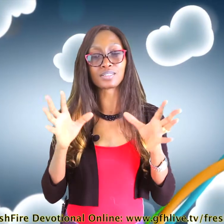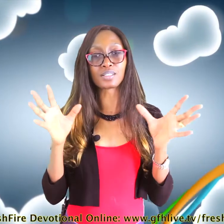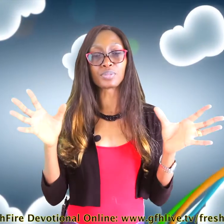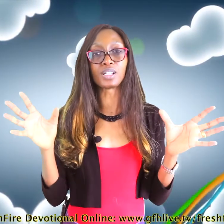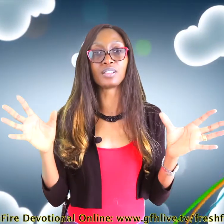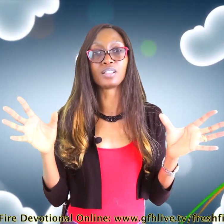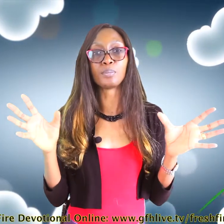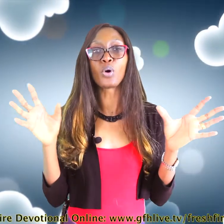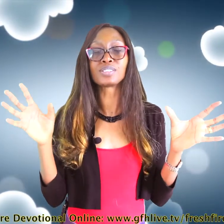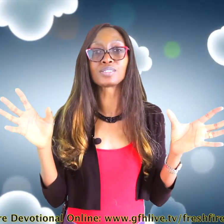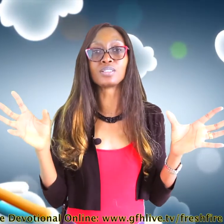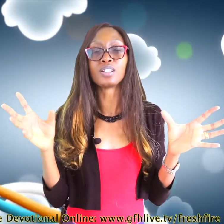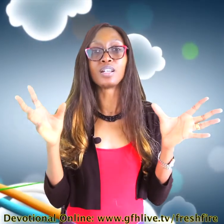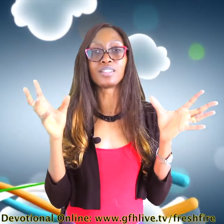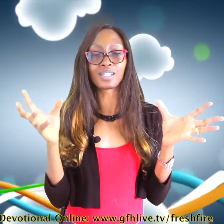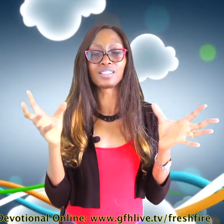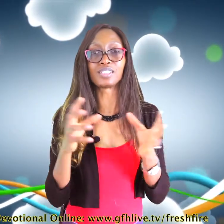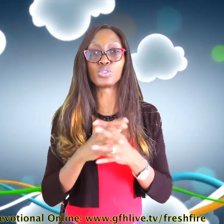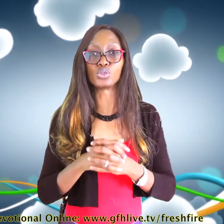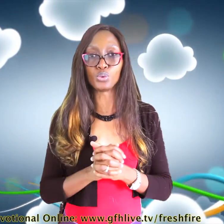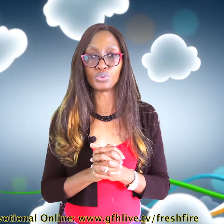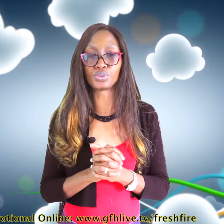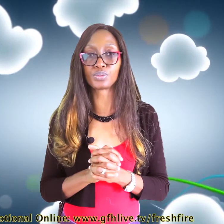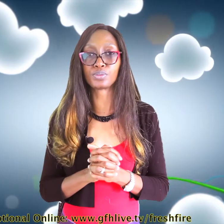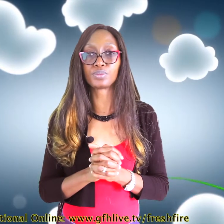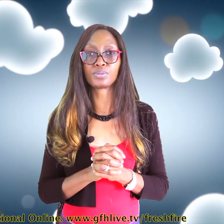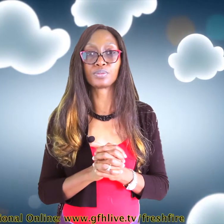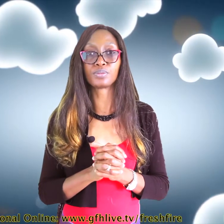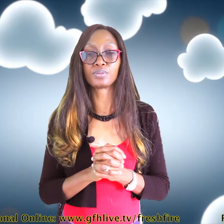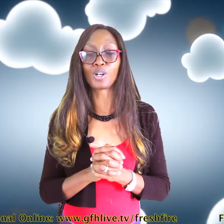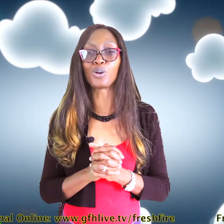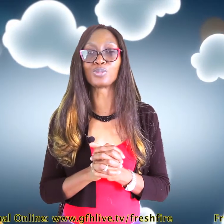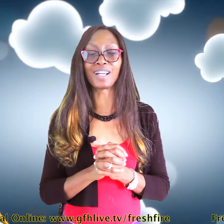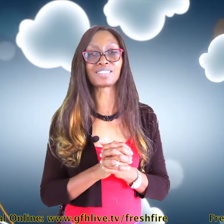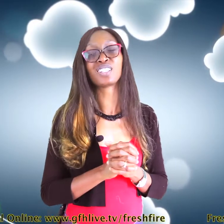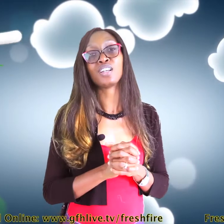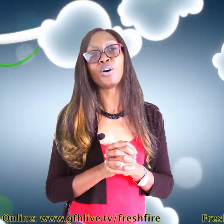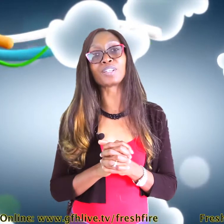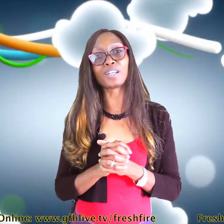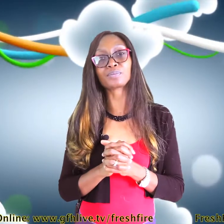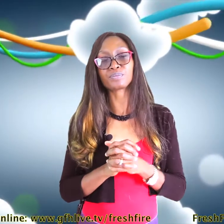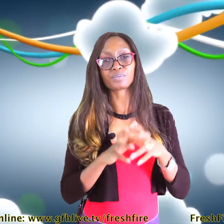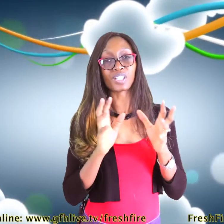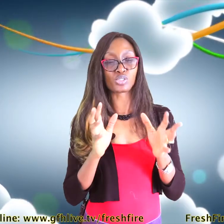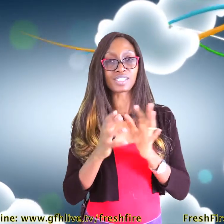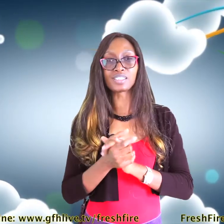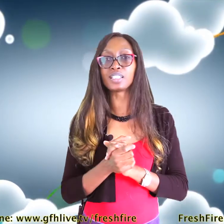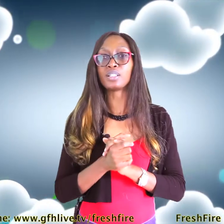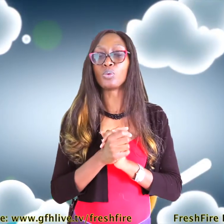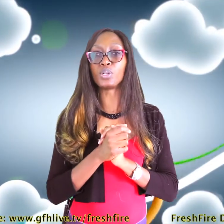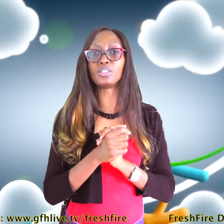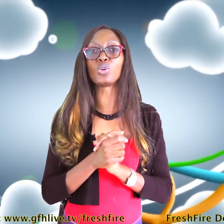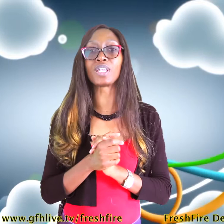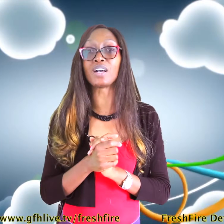means something pointed to a thing that is good. All right. Okay.